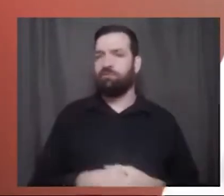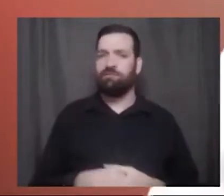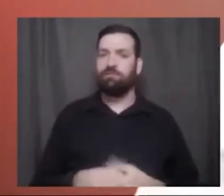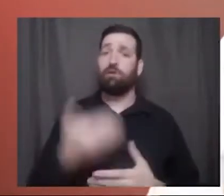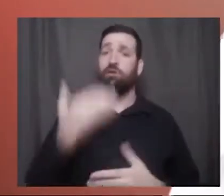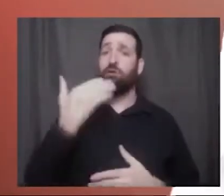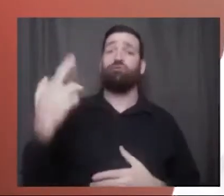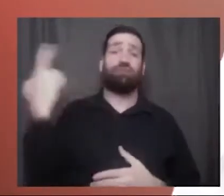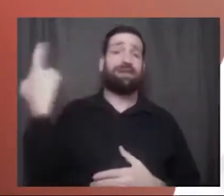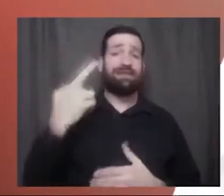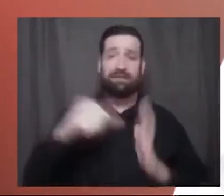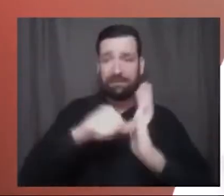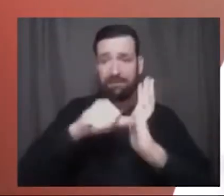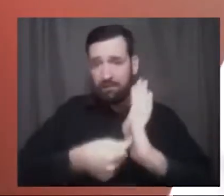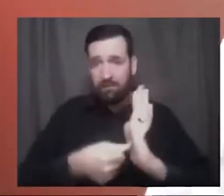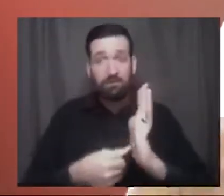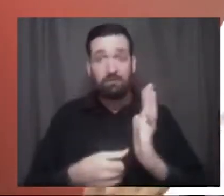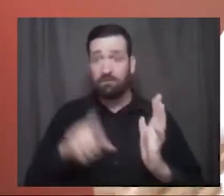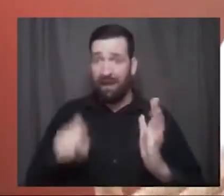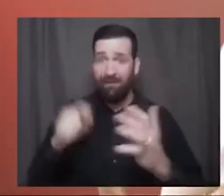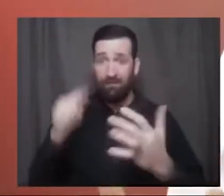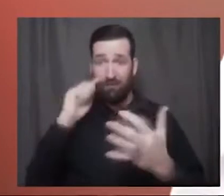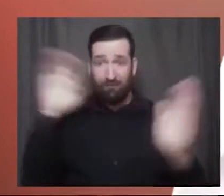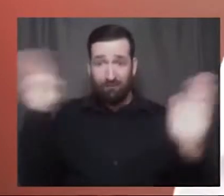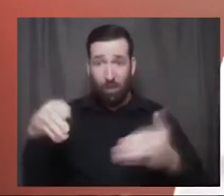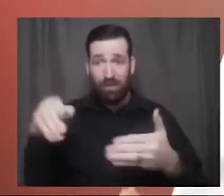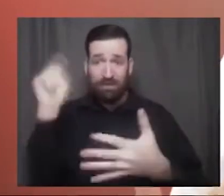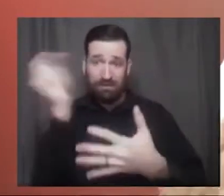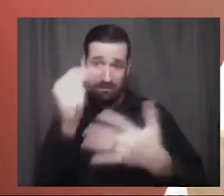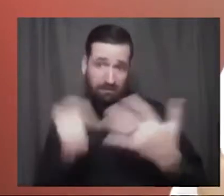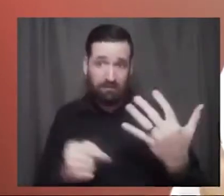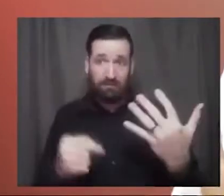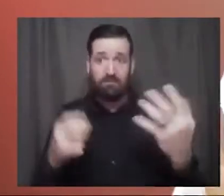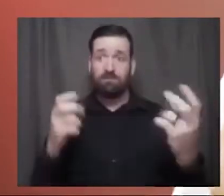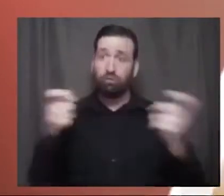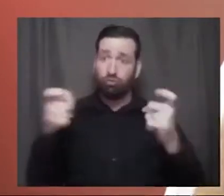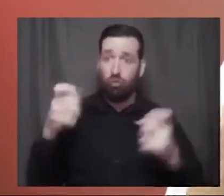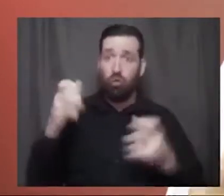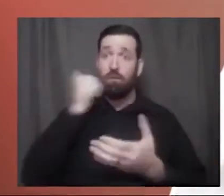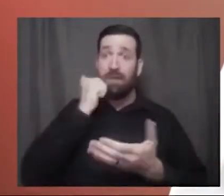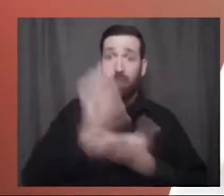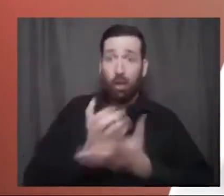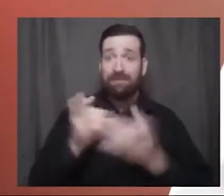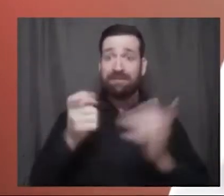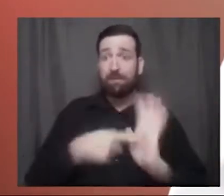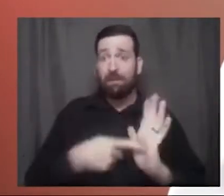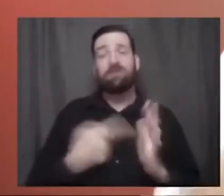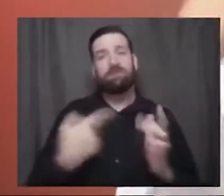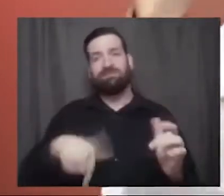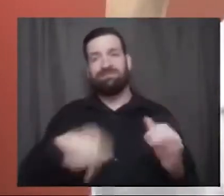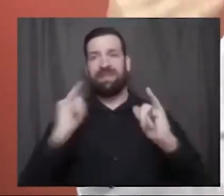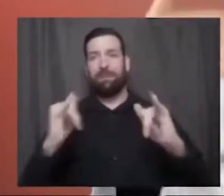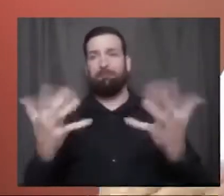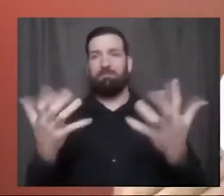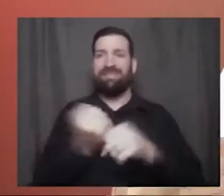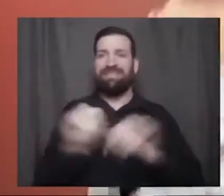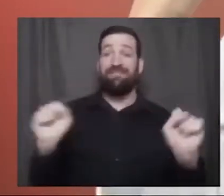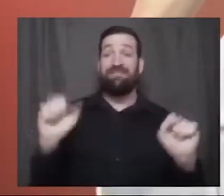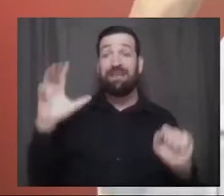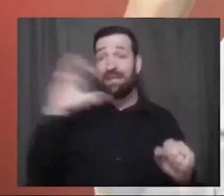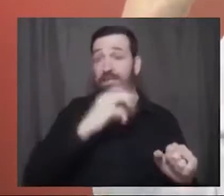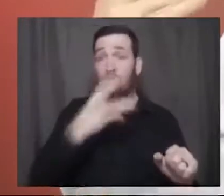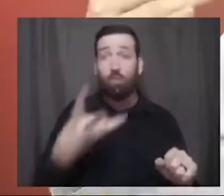hey, we've got to go after these things too. Right. You want to control your symptoms with menopause, so do we, and we want to do it safely. Guess what? All the more reason